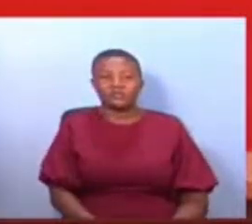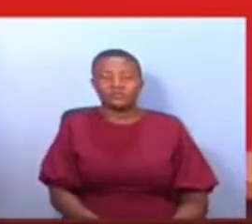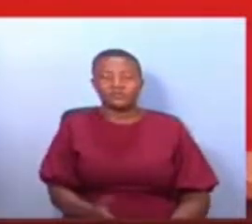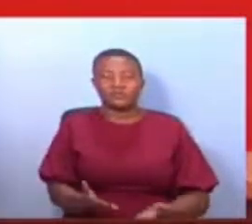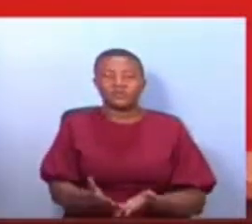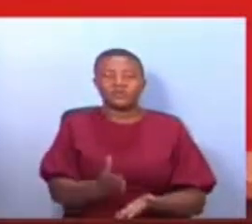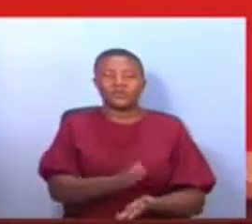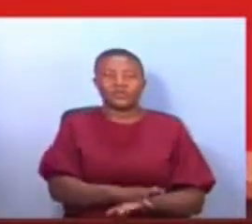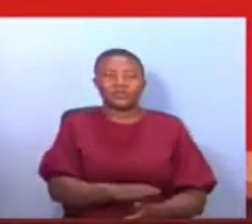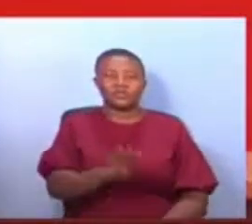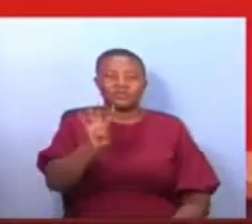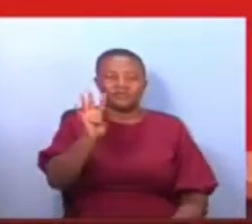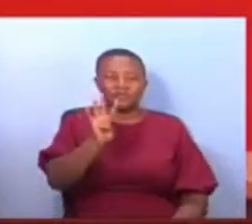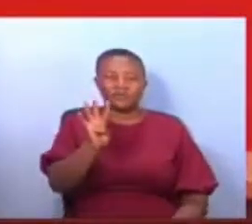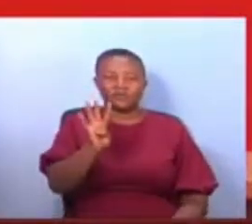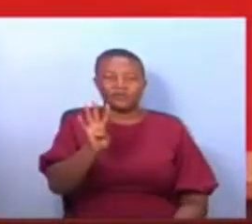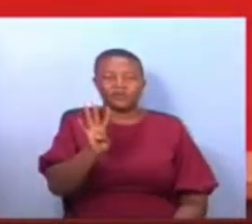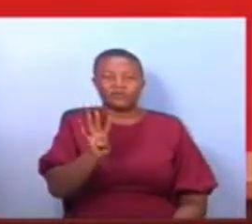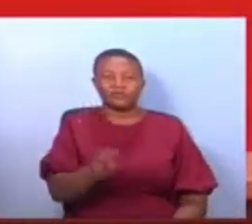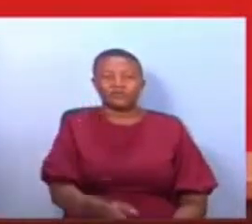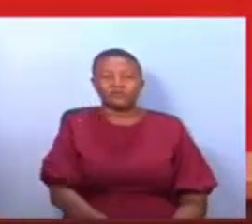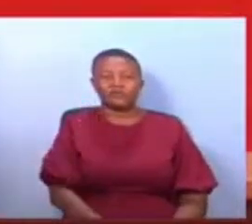Page 4.